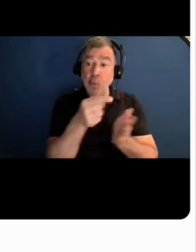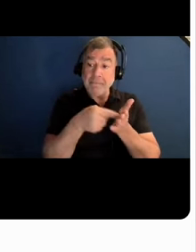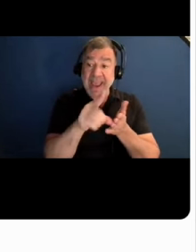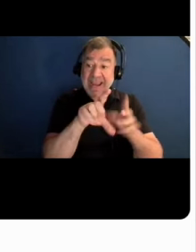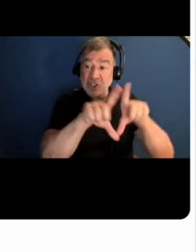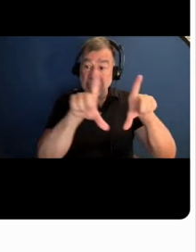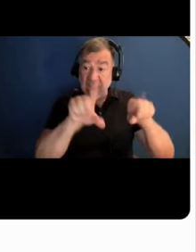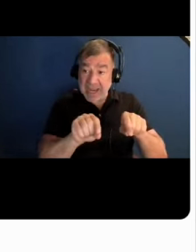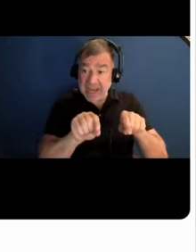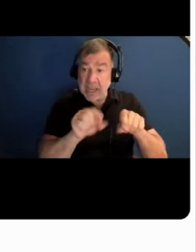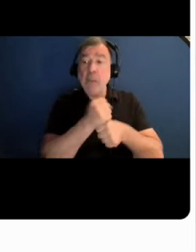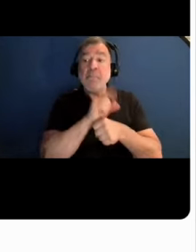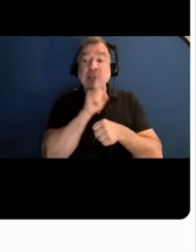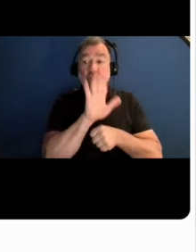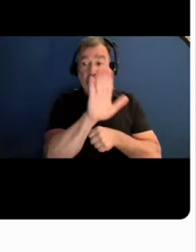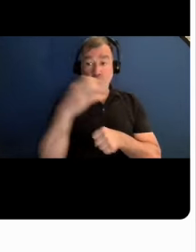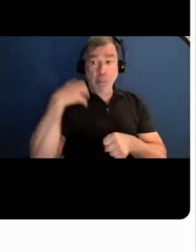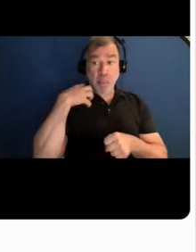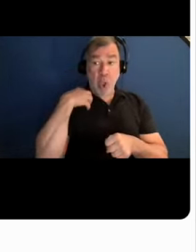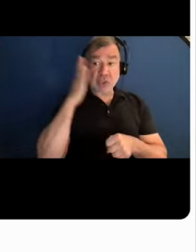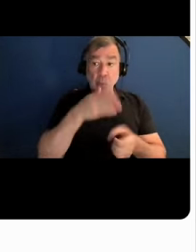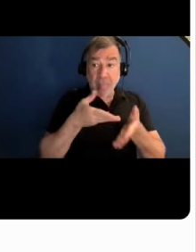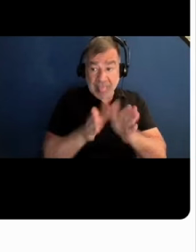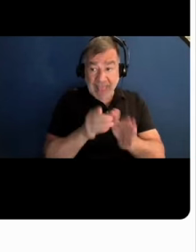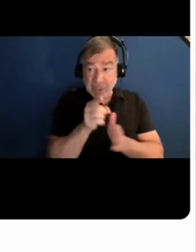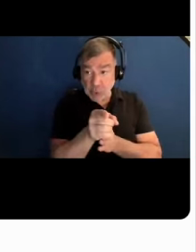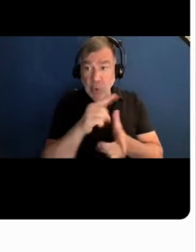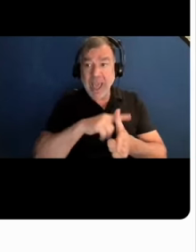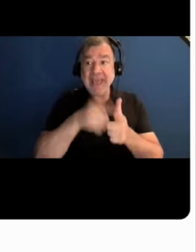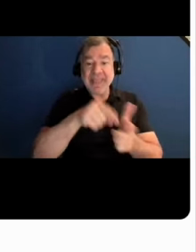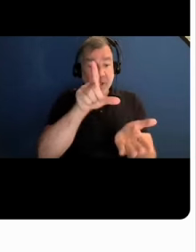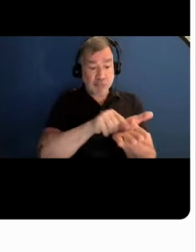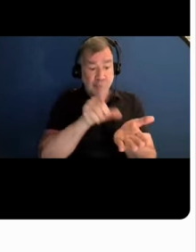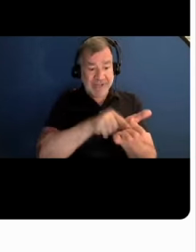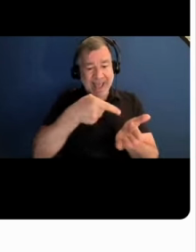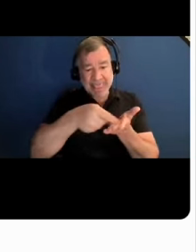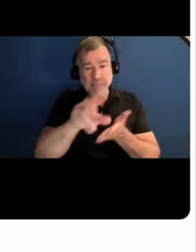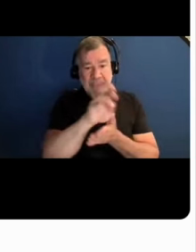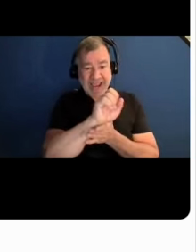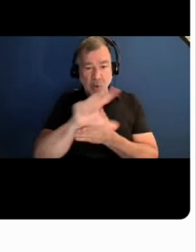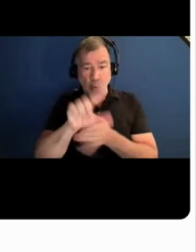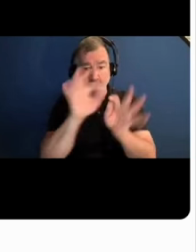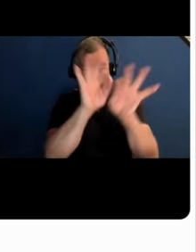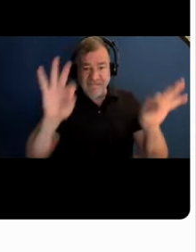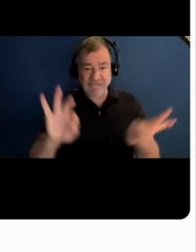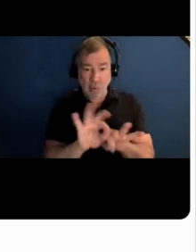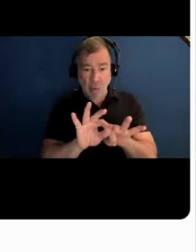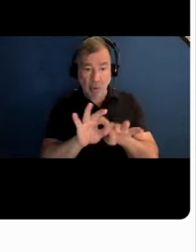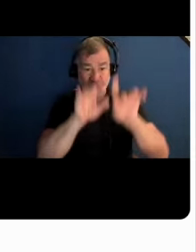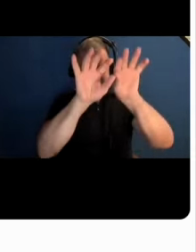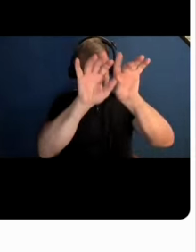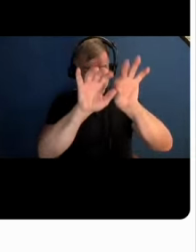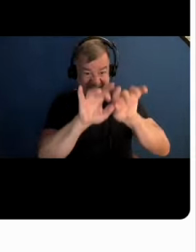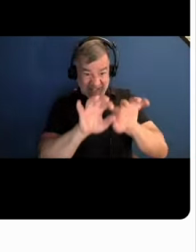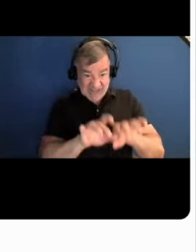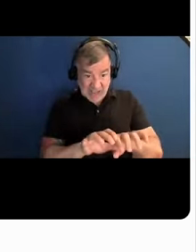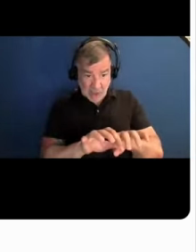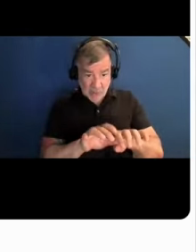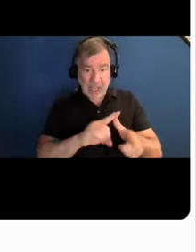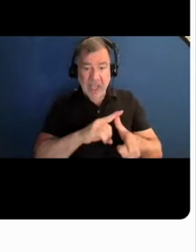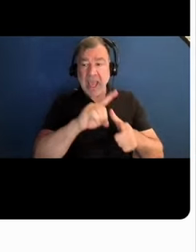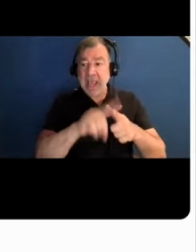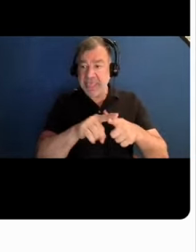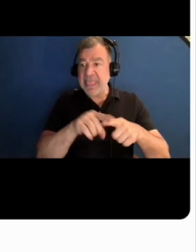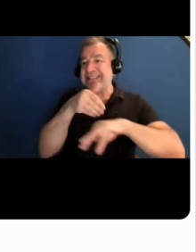can participate, and then print out that payroll form, complete it, and then provide it back to the employer's